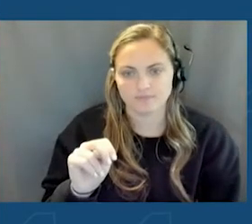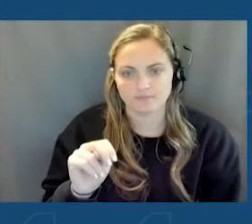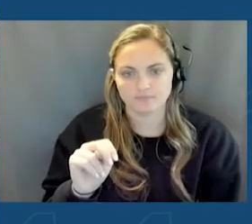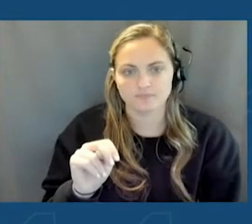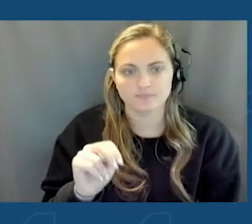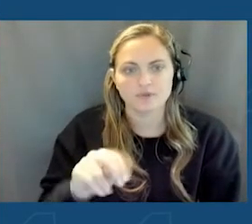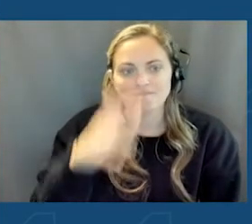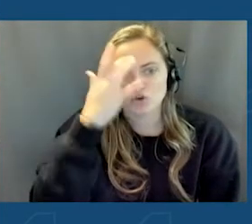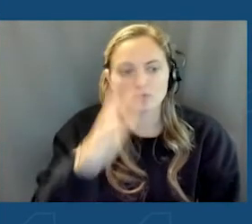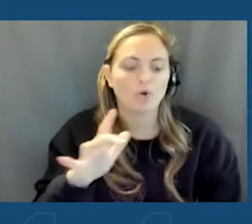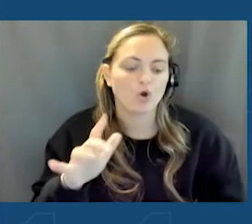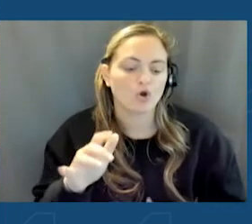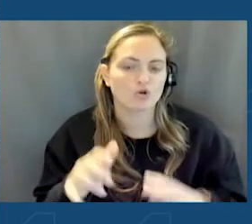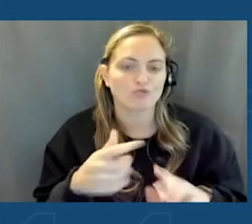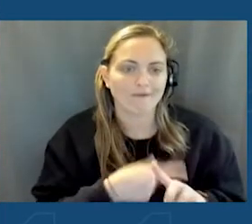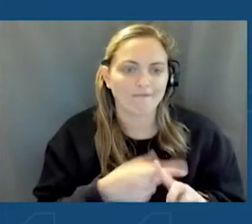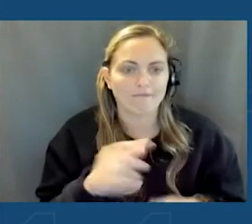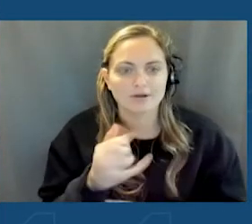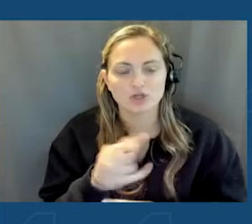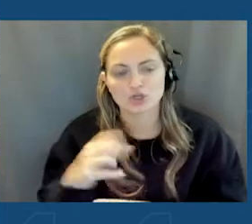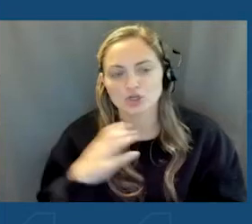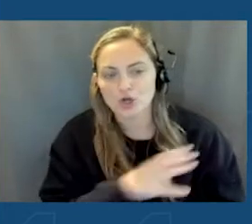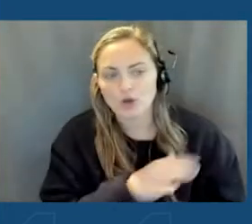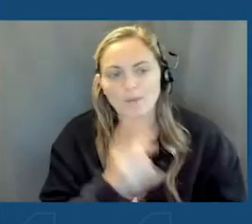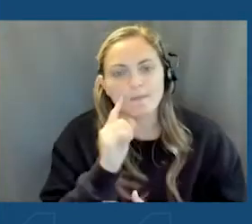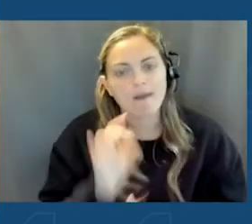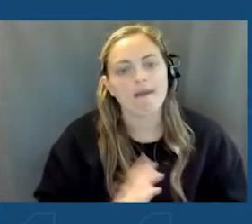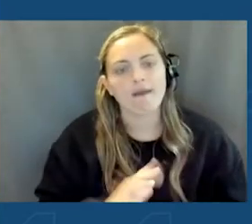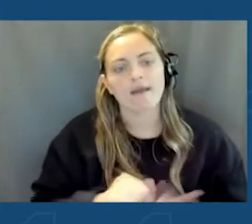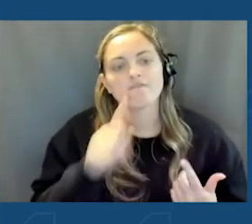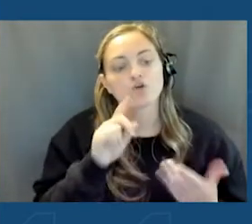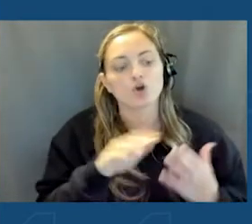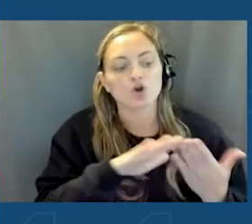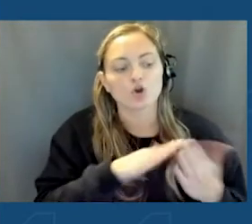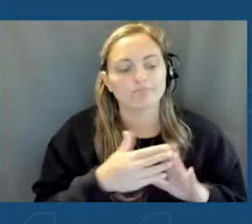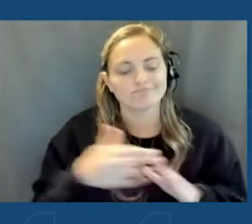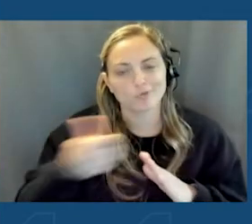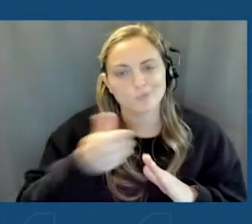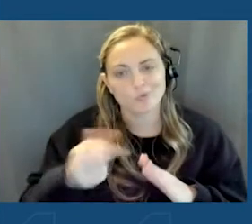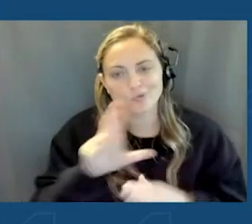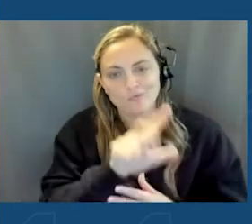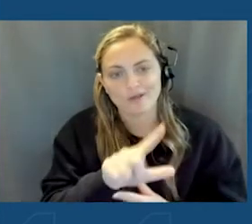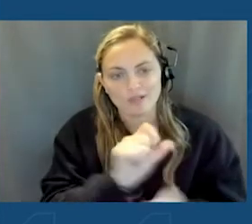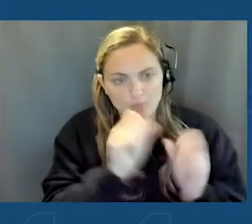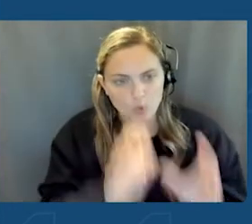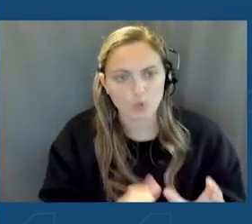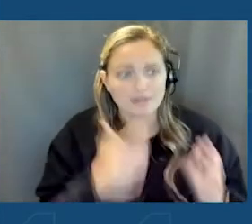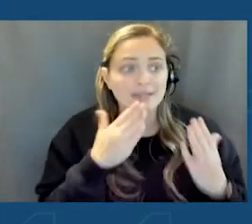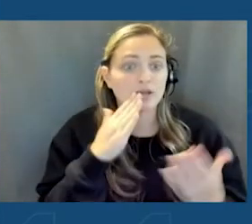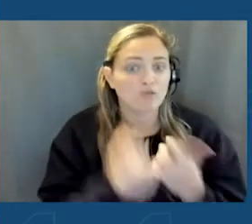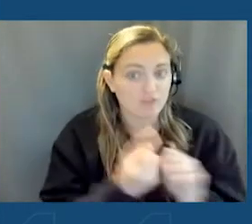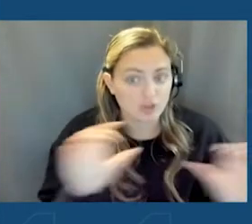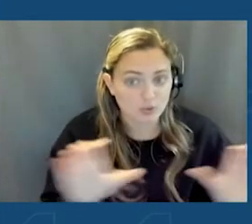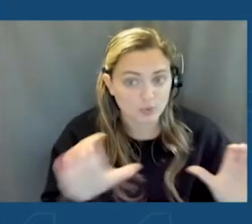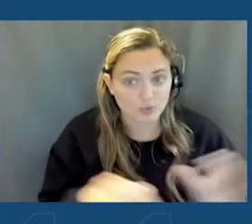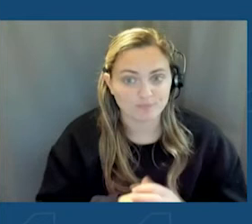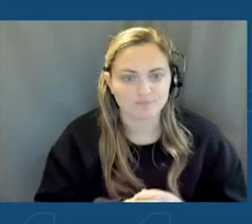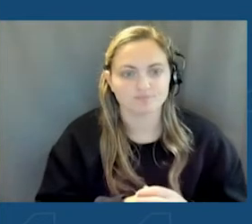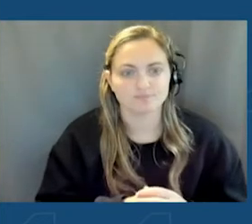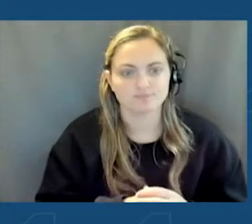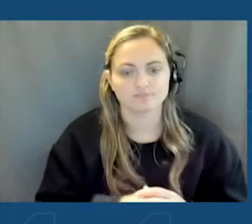chairman. Ed Valenti, the Association of Commuter Rail Employees. Thank you, Ed, for being here and all you do. Thank you, Ed. Mike